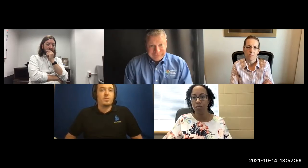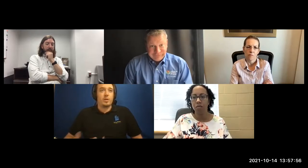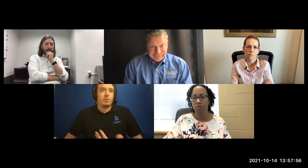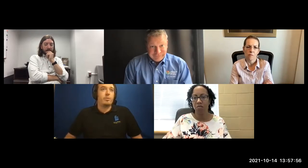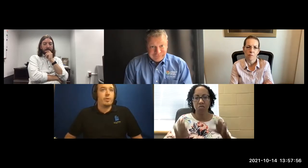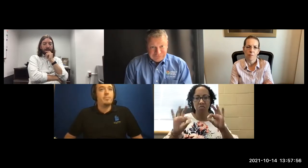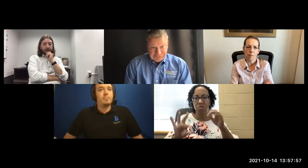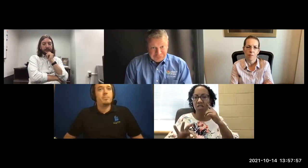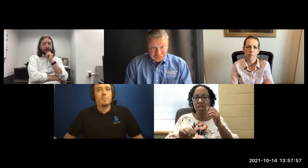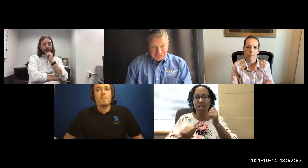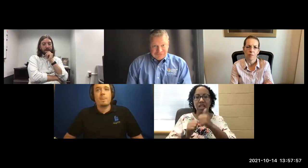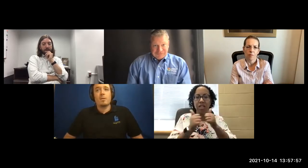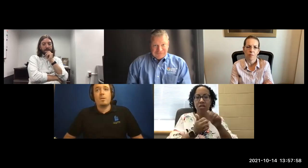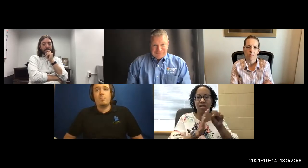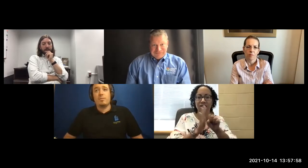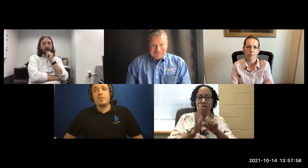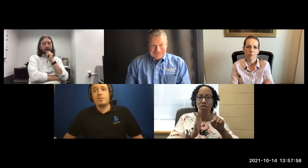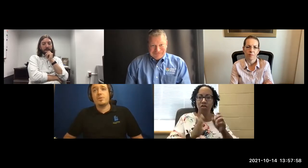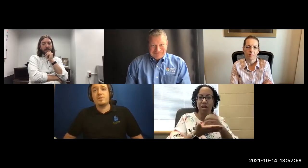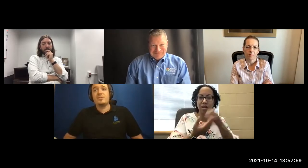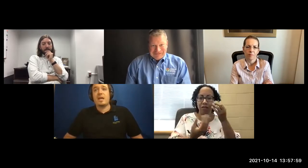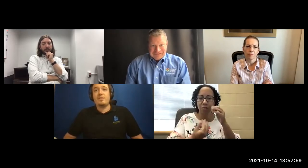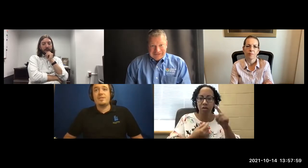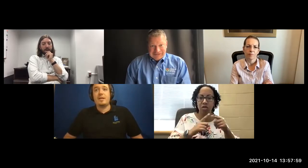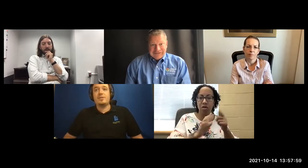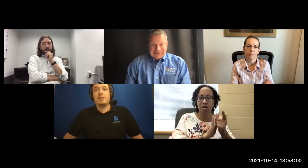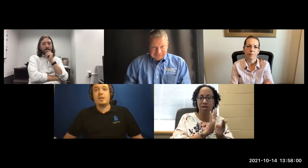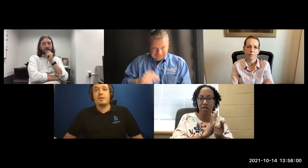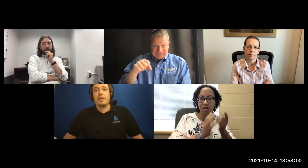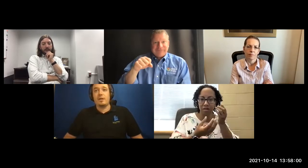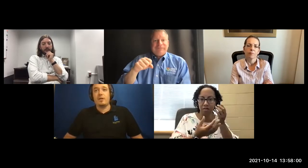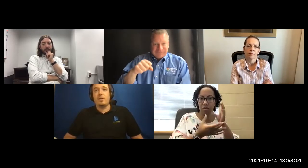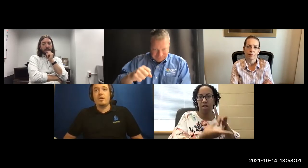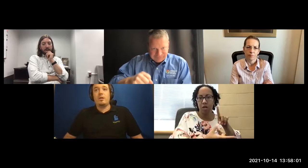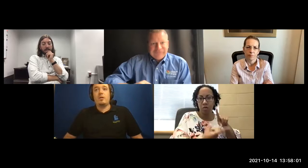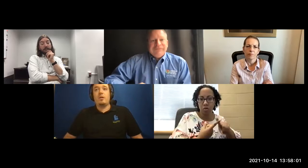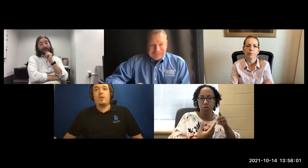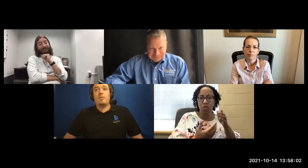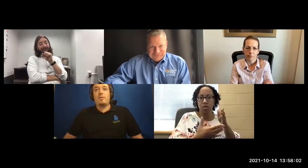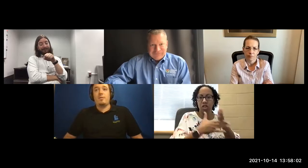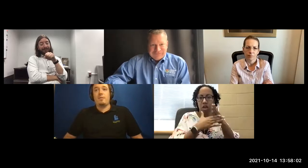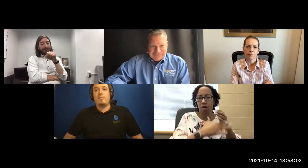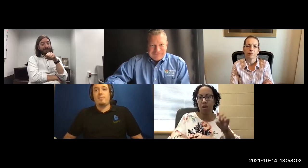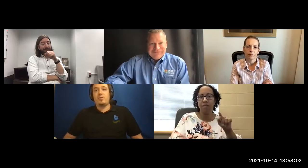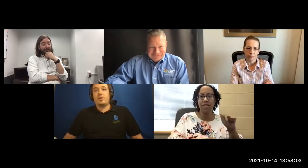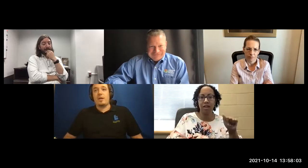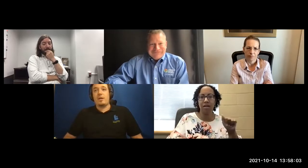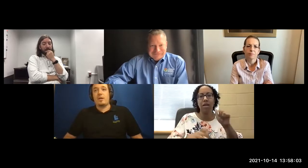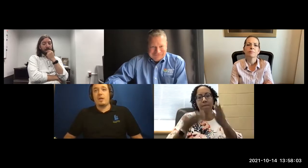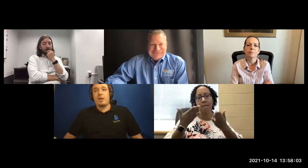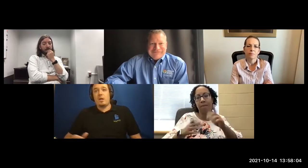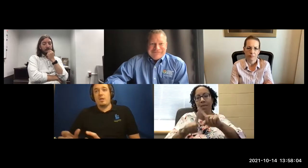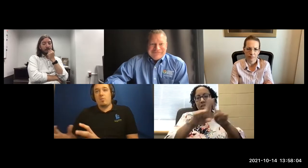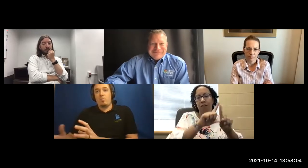develop as we learn through it. Perfect. So it sounds like every state needs to collect data and make sure